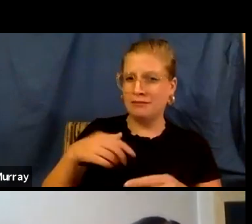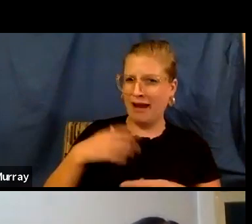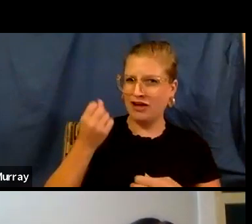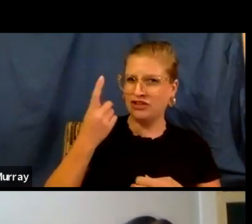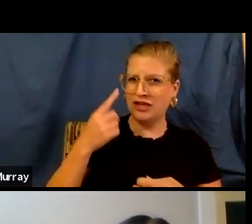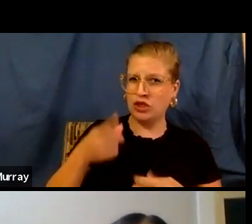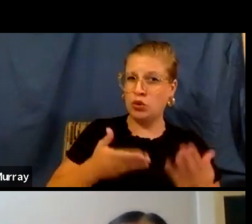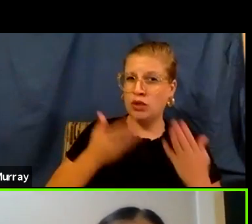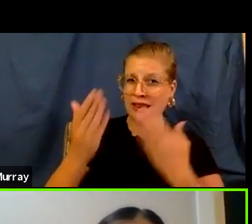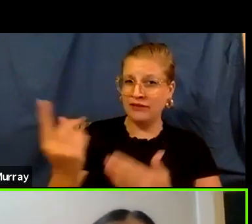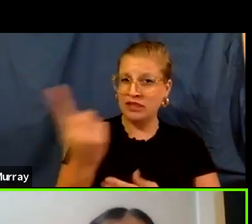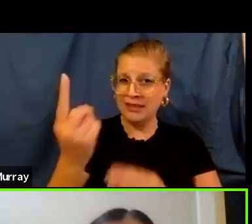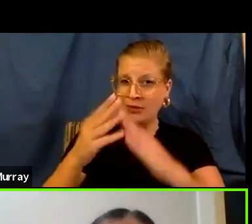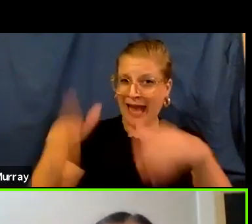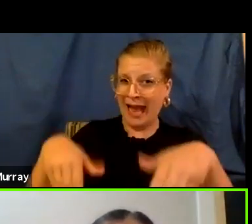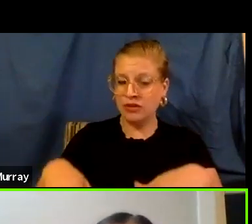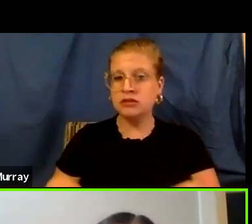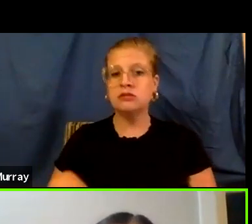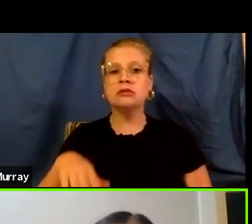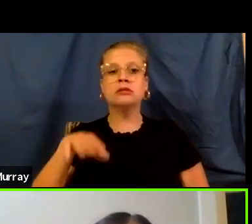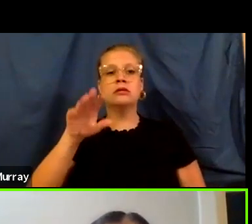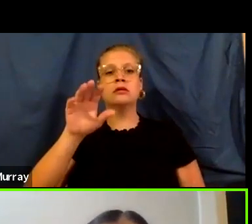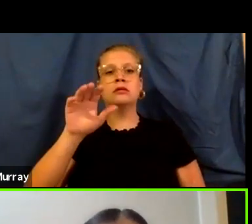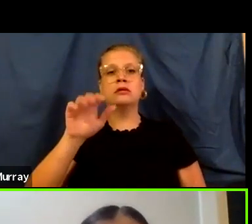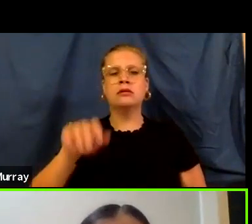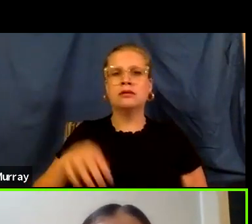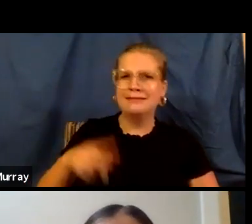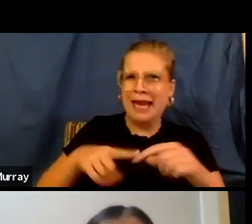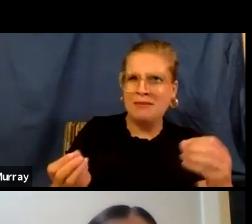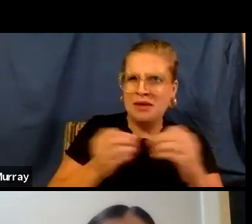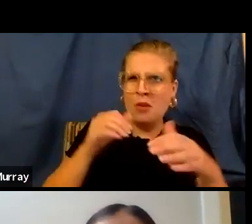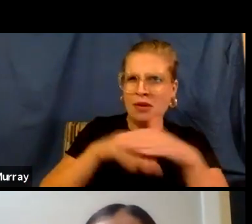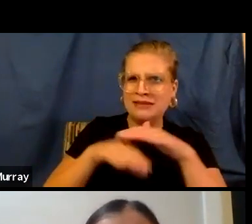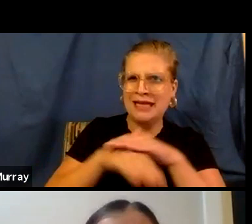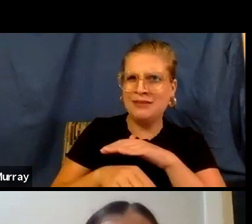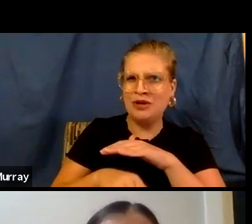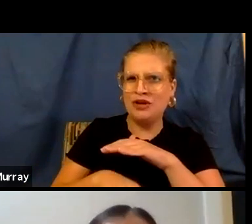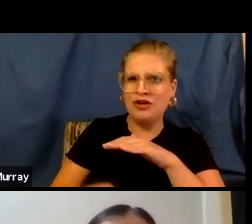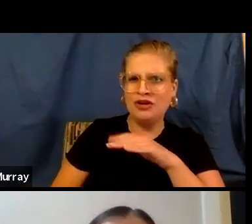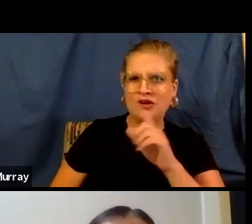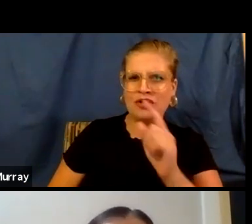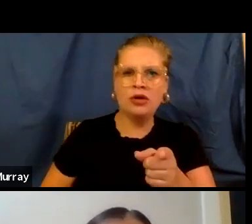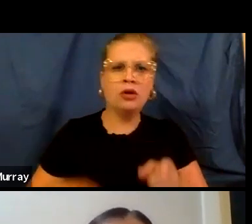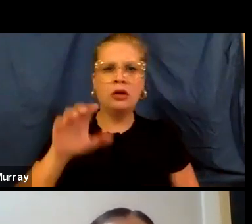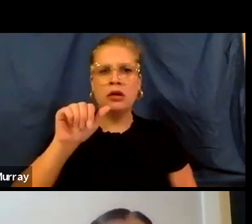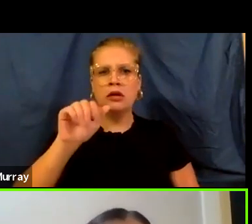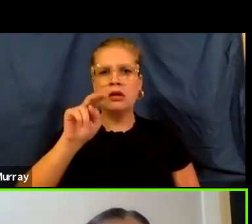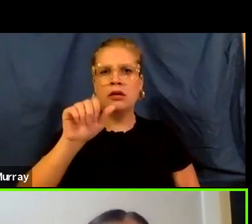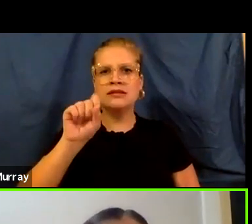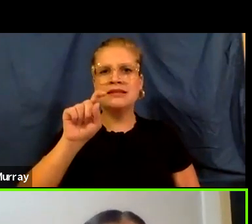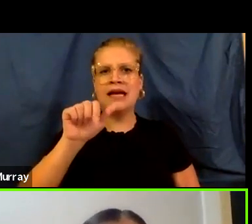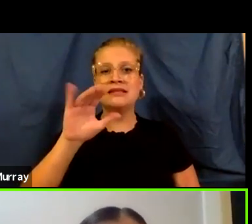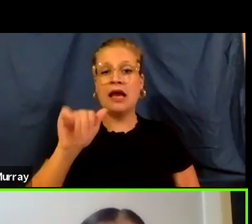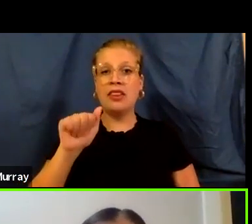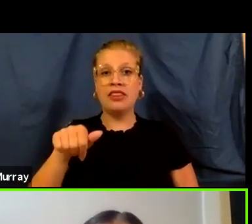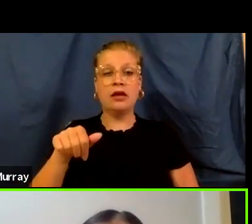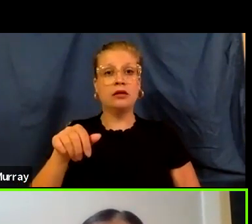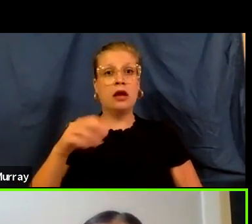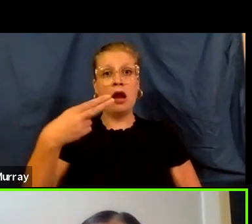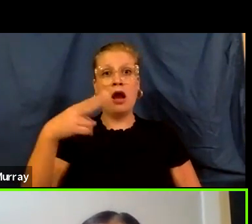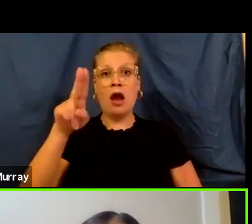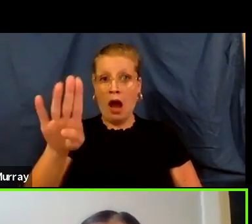to somebody's door. Yeah, that's so it can't be more accessible than that. I mean, giving things out to the supply hub. That's for volunteers to pick up things